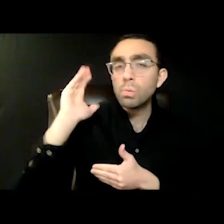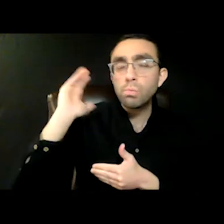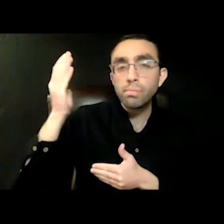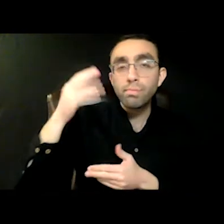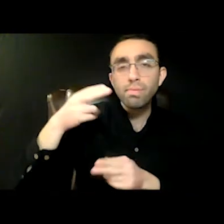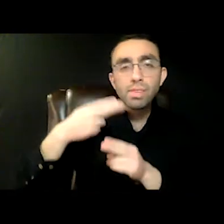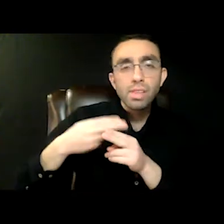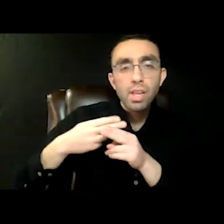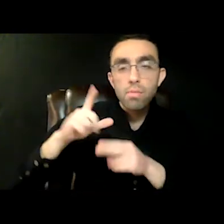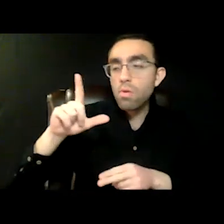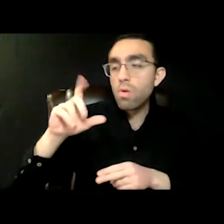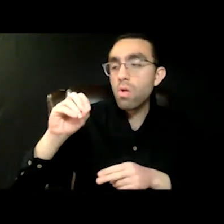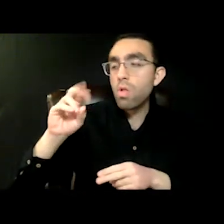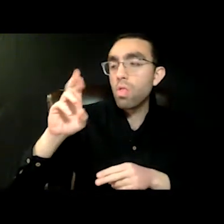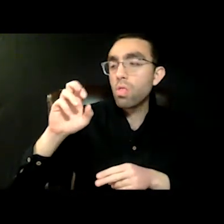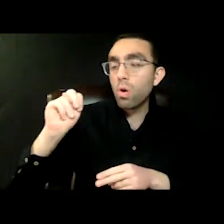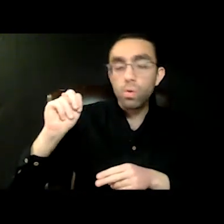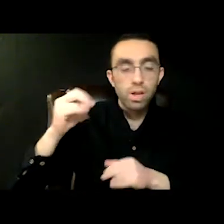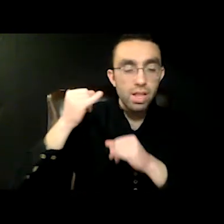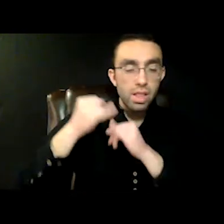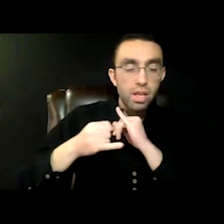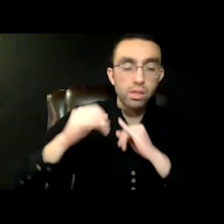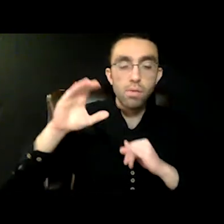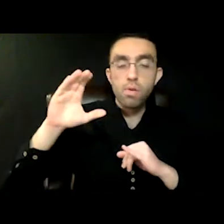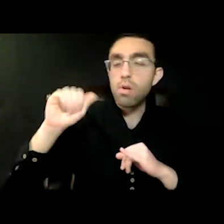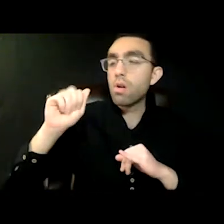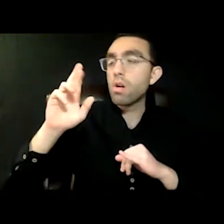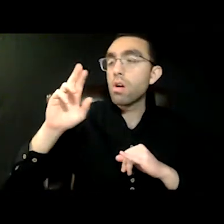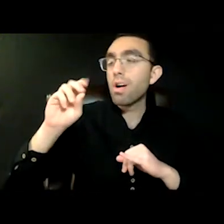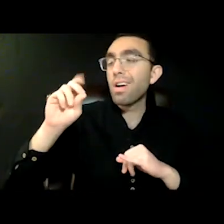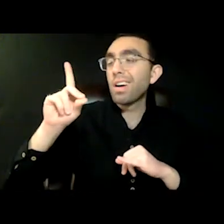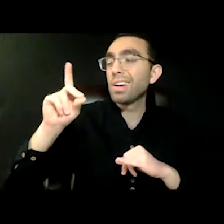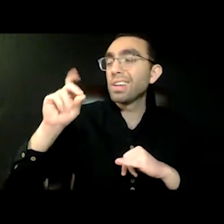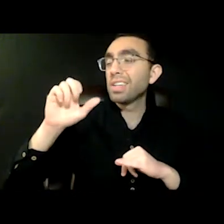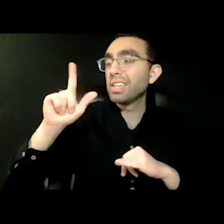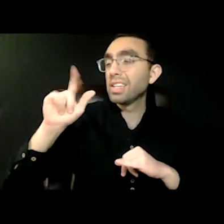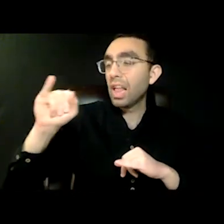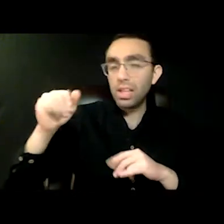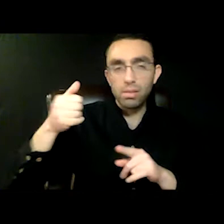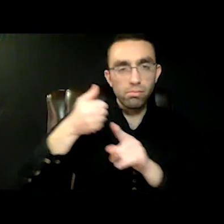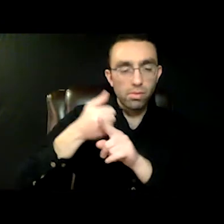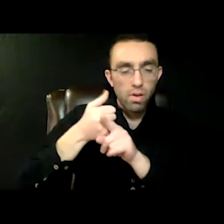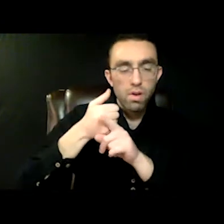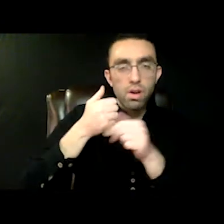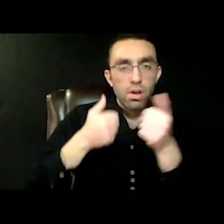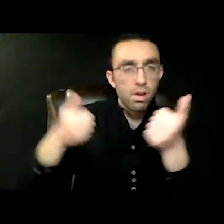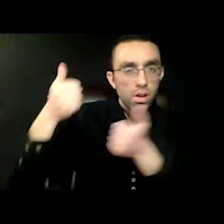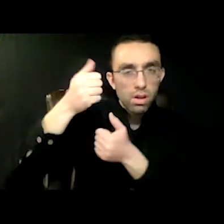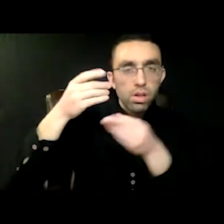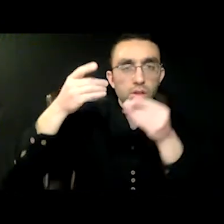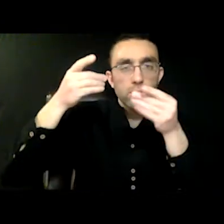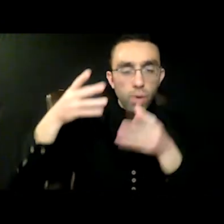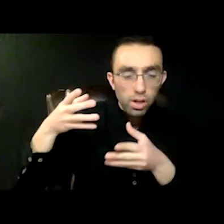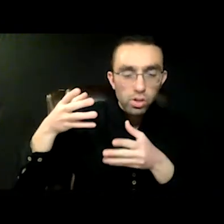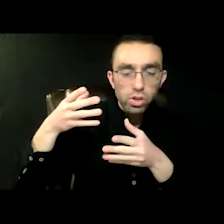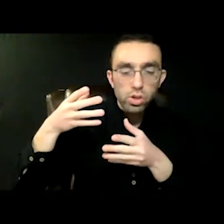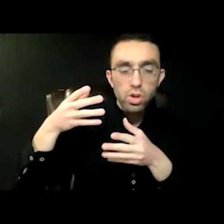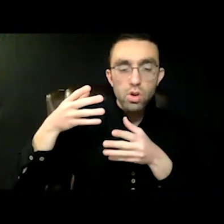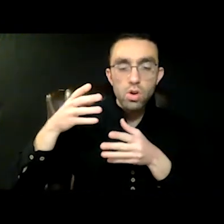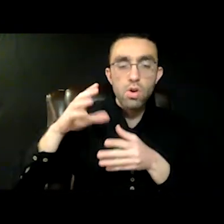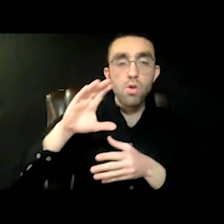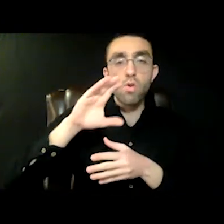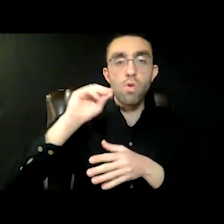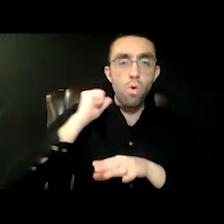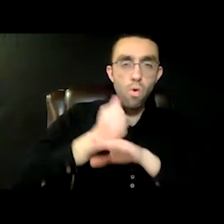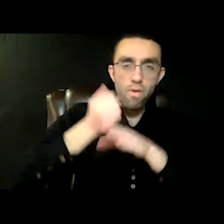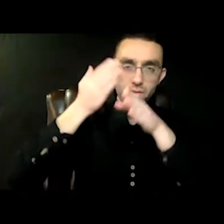Loren Cardeli. Loren Cardeli is the co-founder and executive director of A Growing Culture, a 501c3